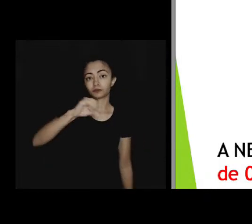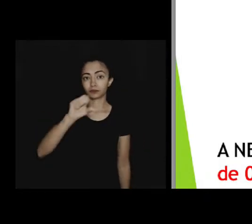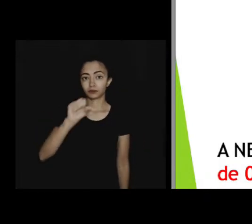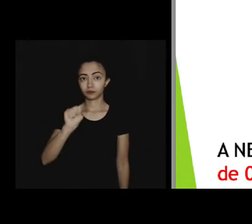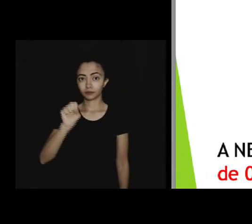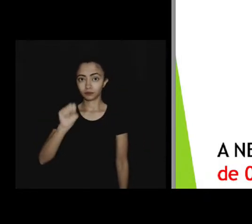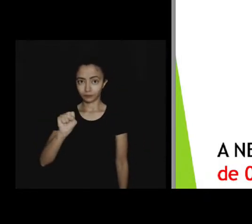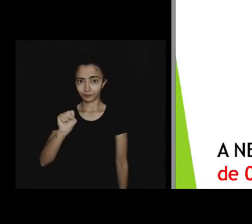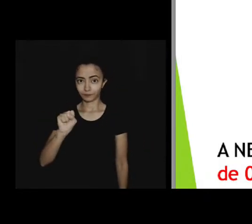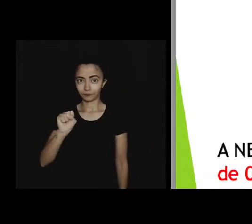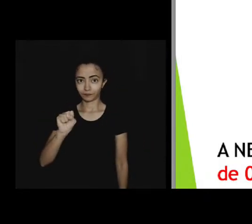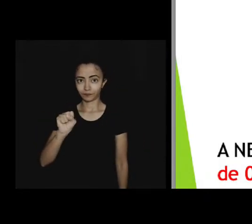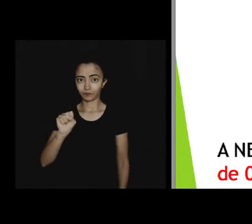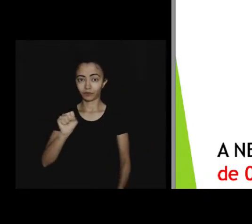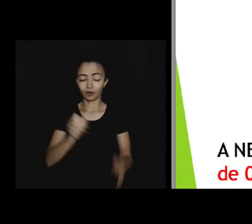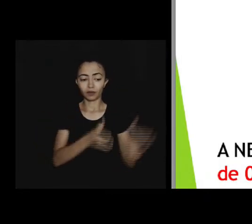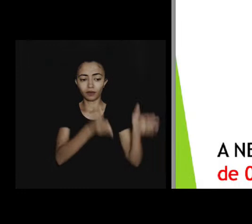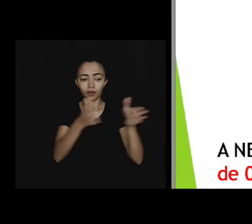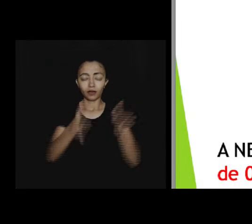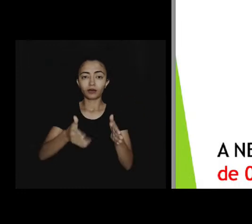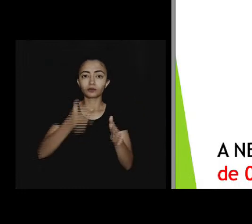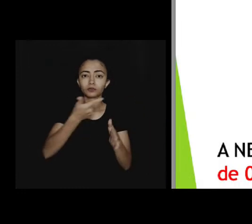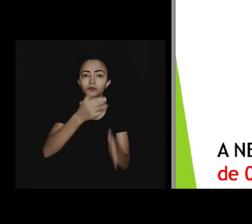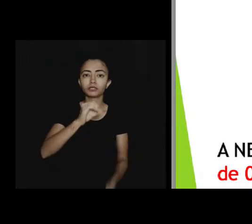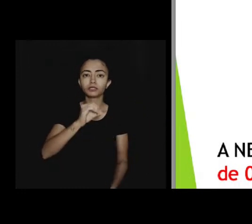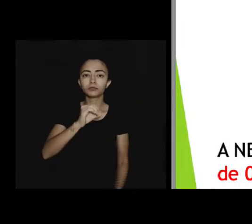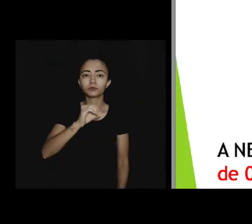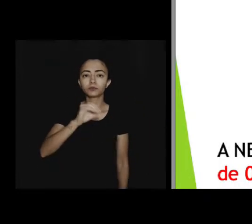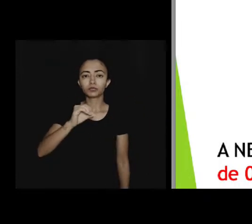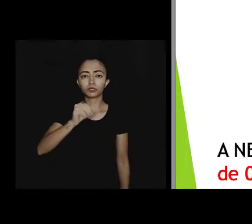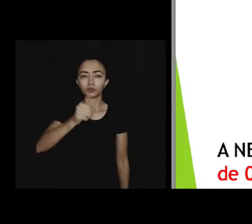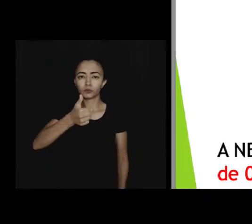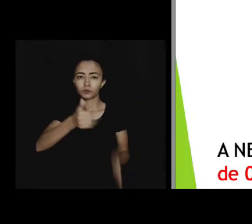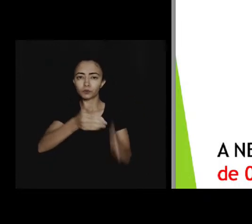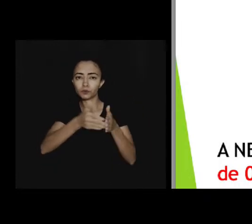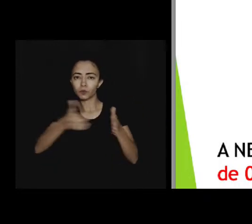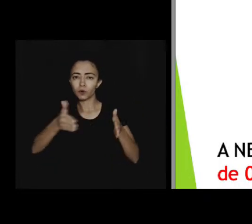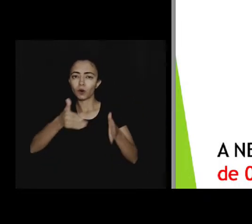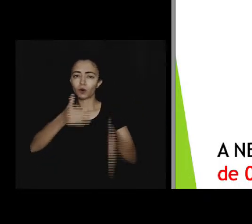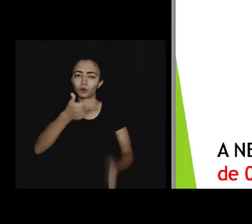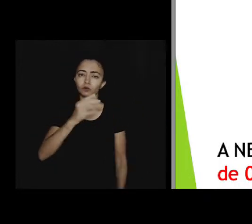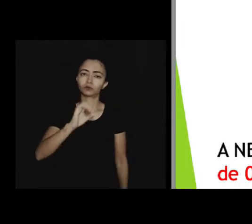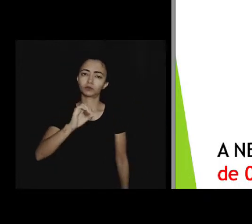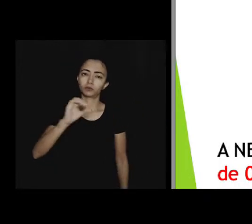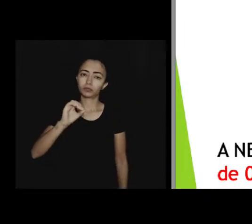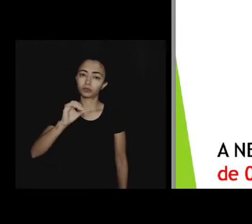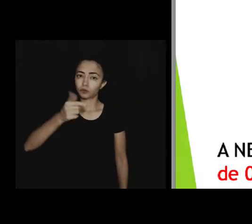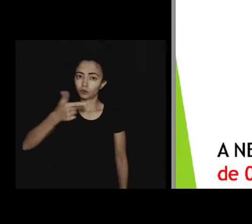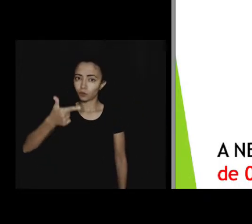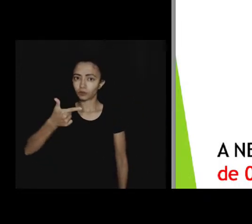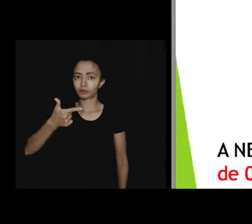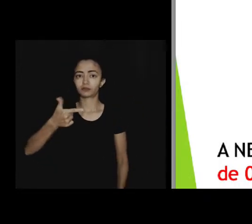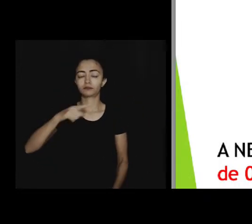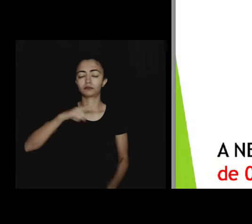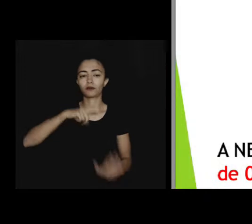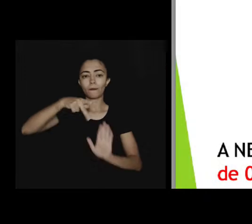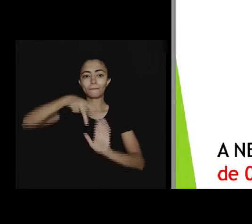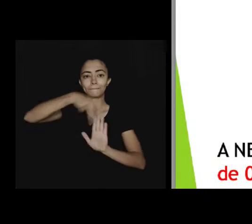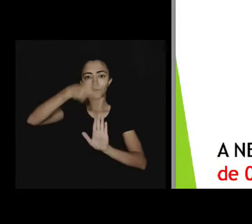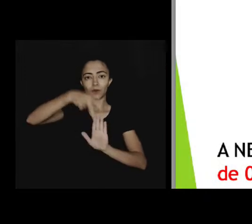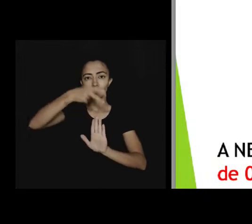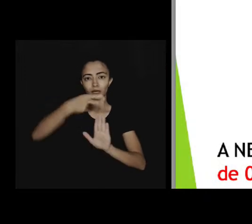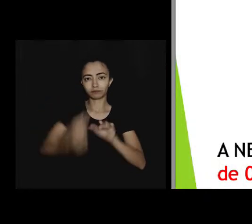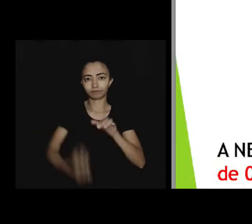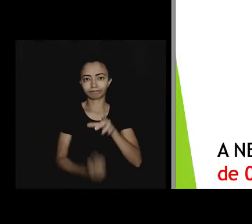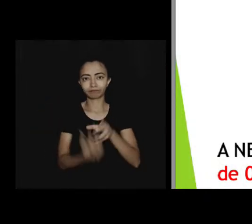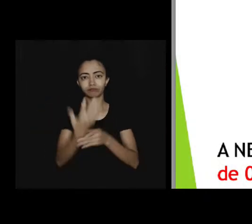And then in the year 2001 and 2002, we had the bills or the